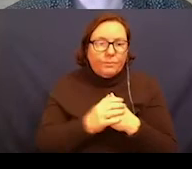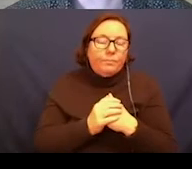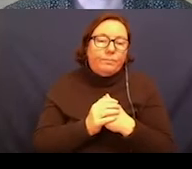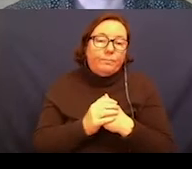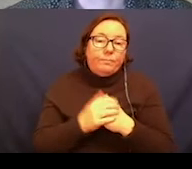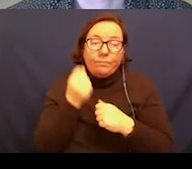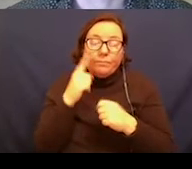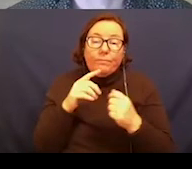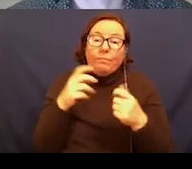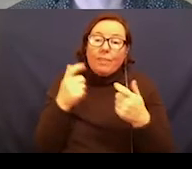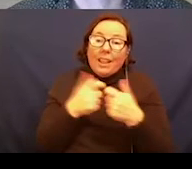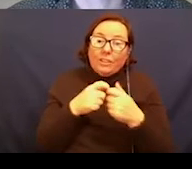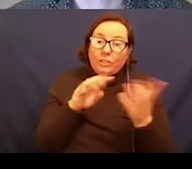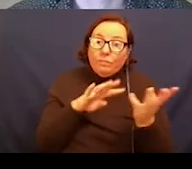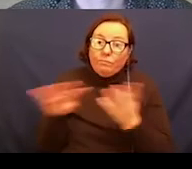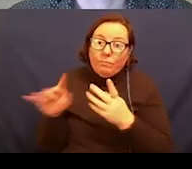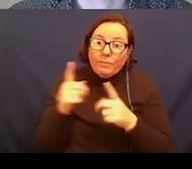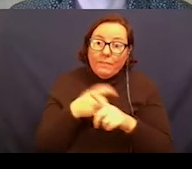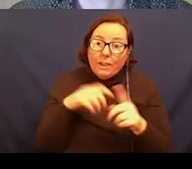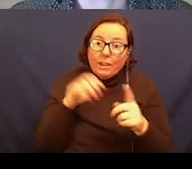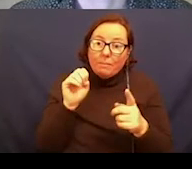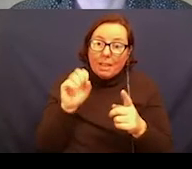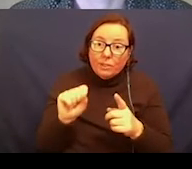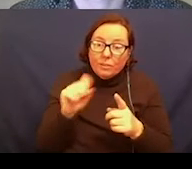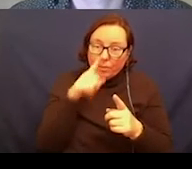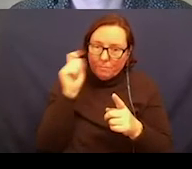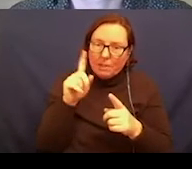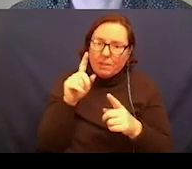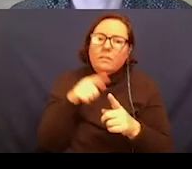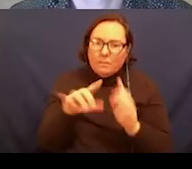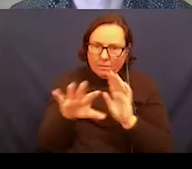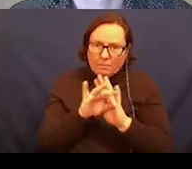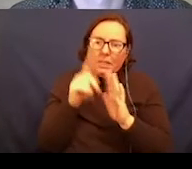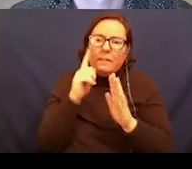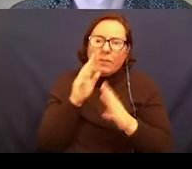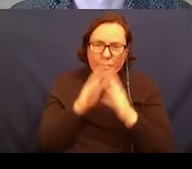You receive electricity from Eversource because they are Boston's local utility.